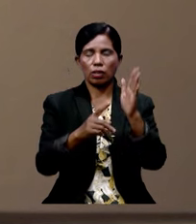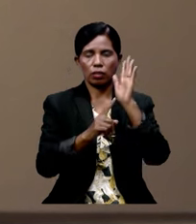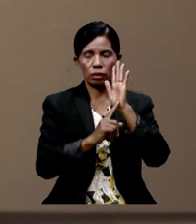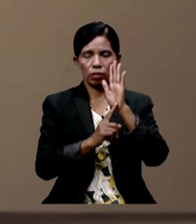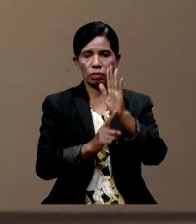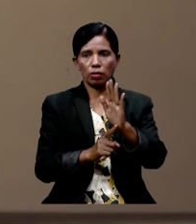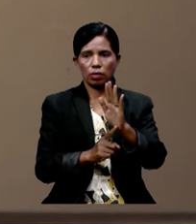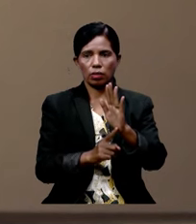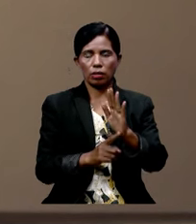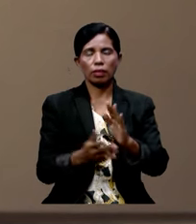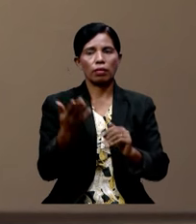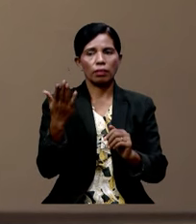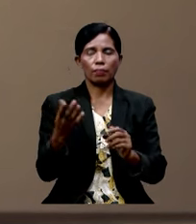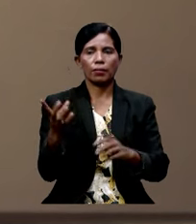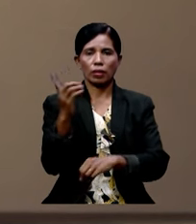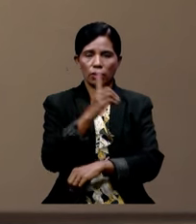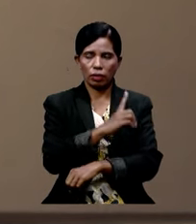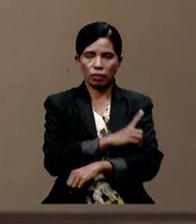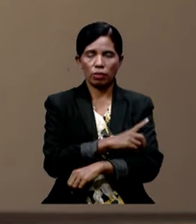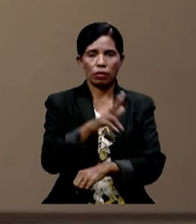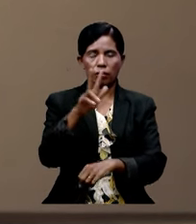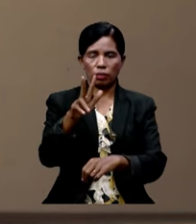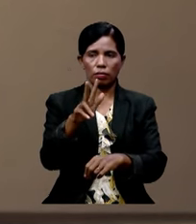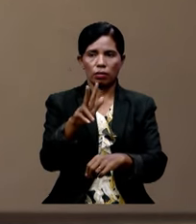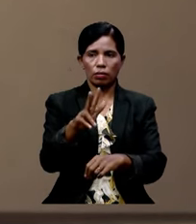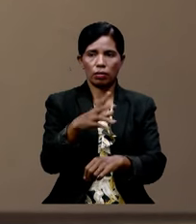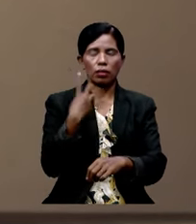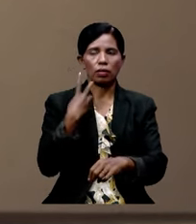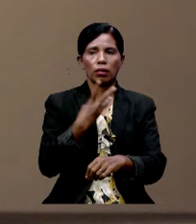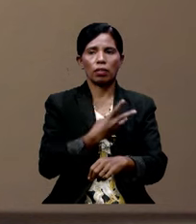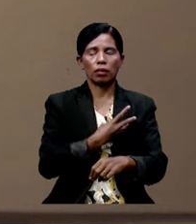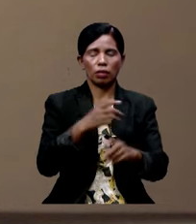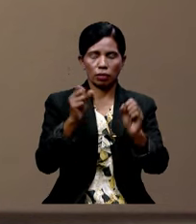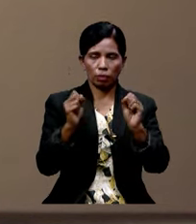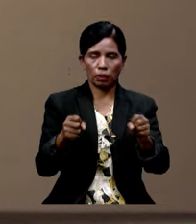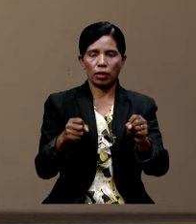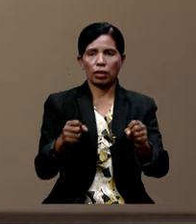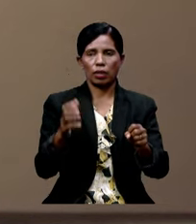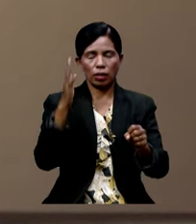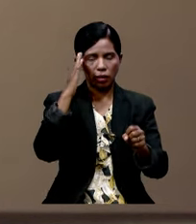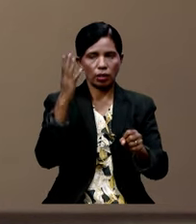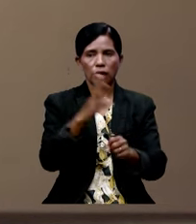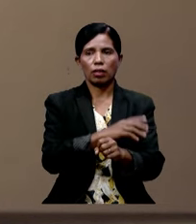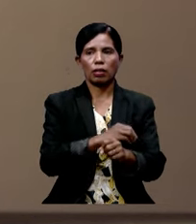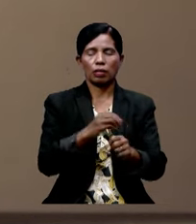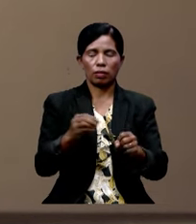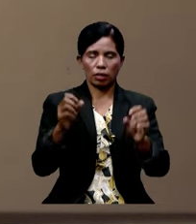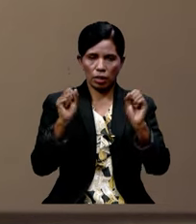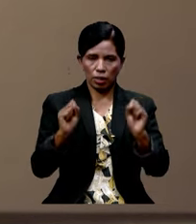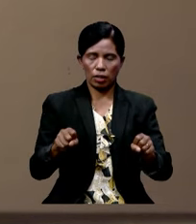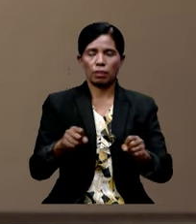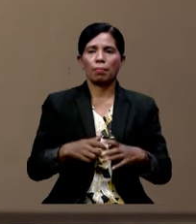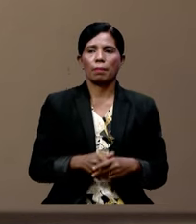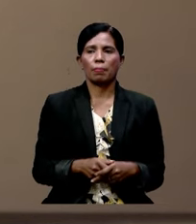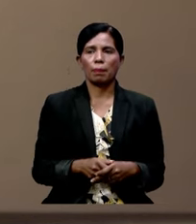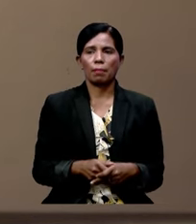in its date, but which we can already consider more than possible. In